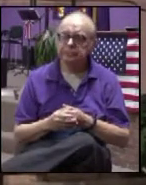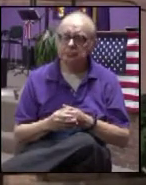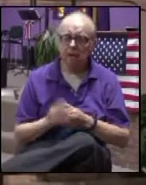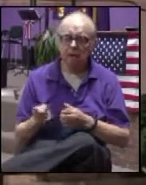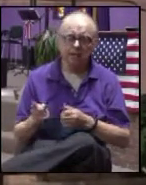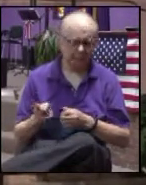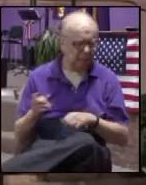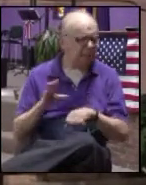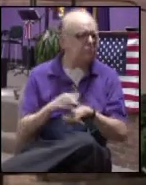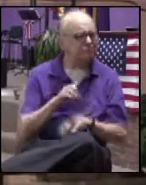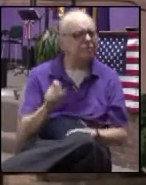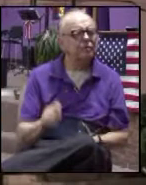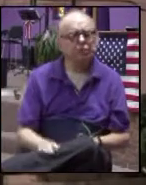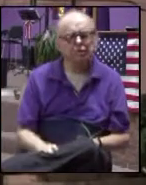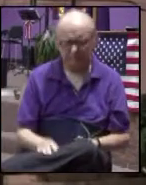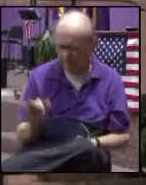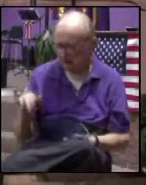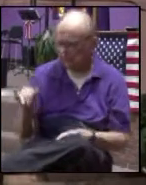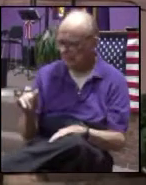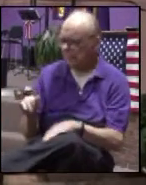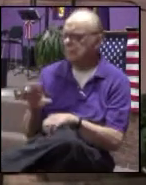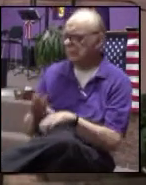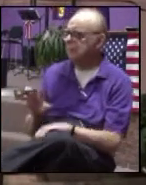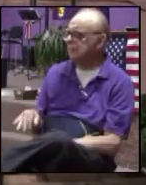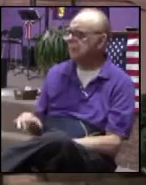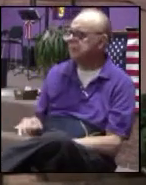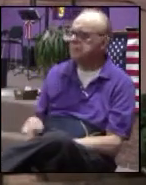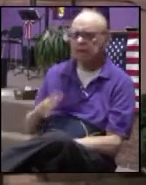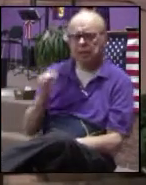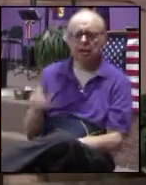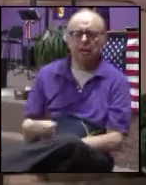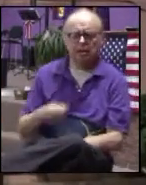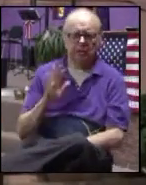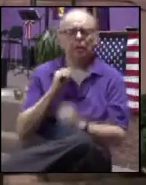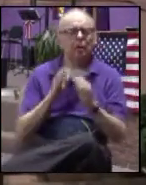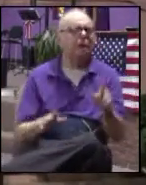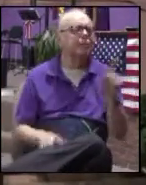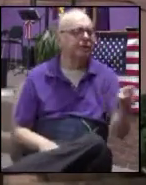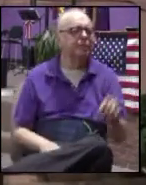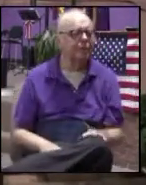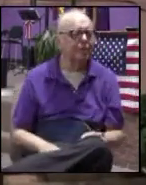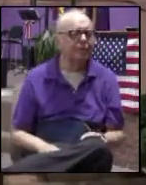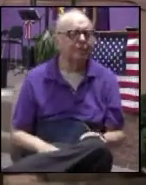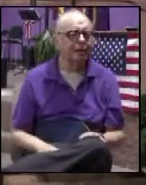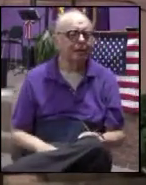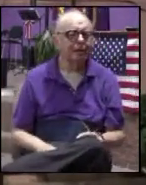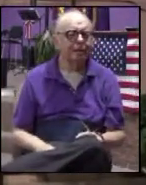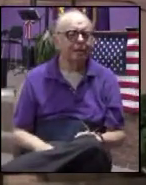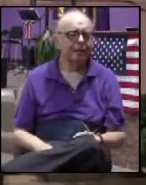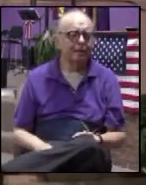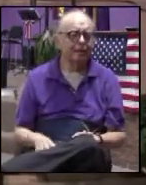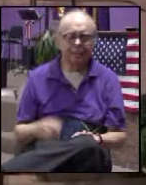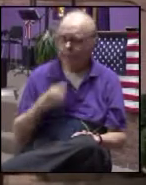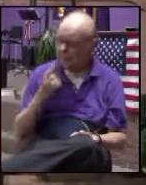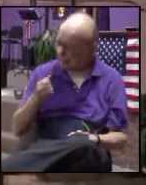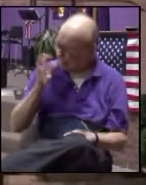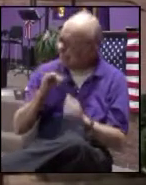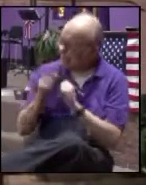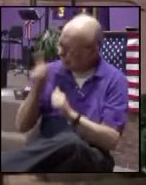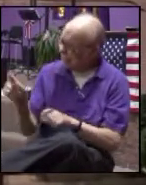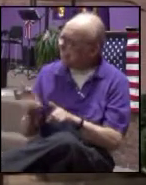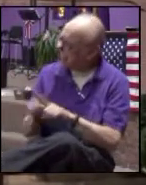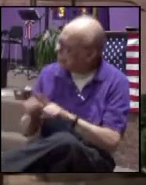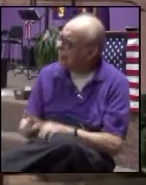You're a church? Yeah, I'm a church. Well, God bless you. I said, well, God bless you too,